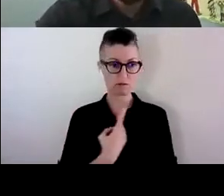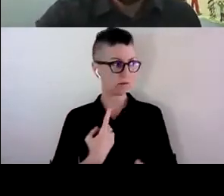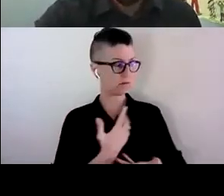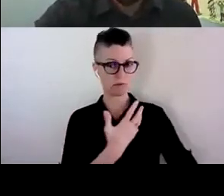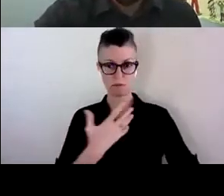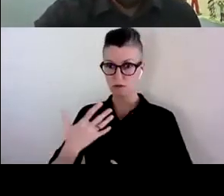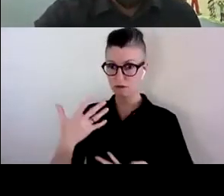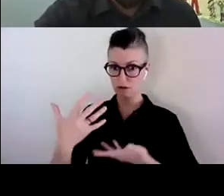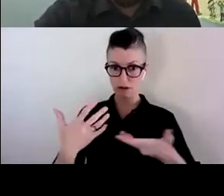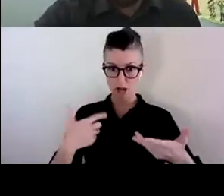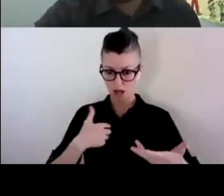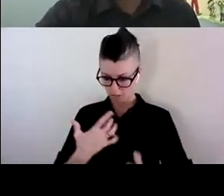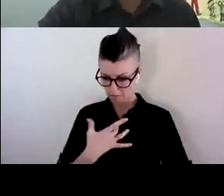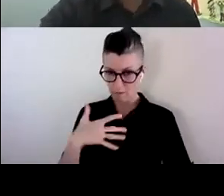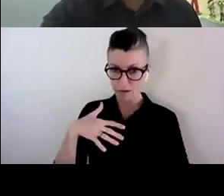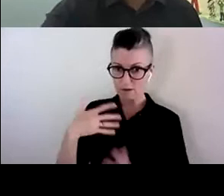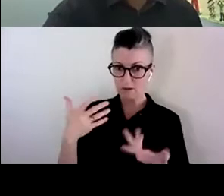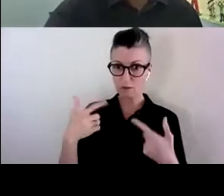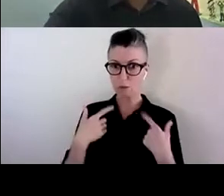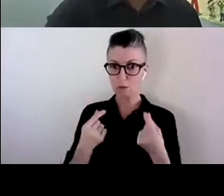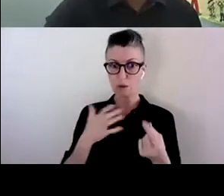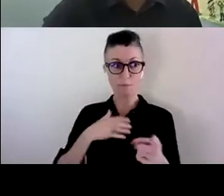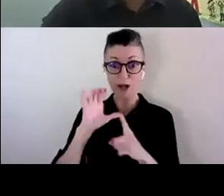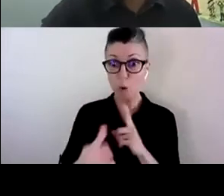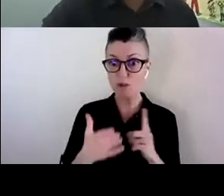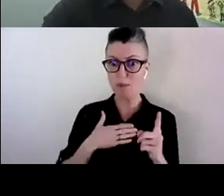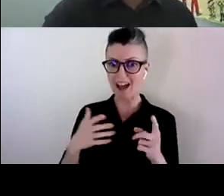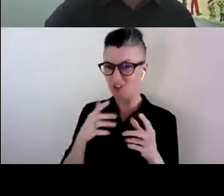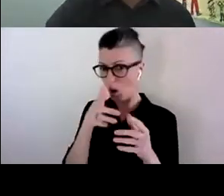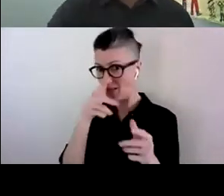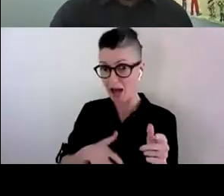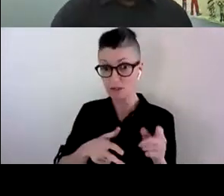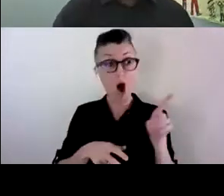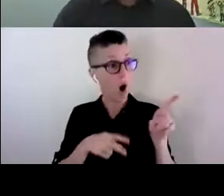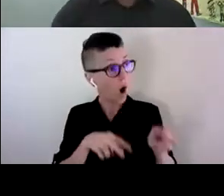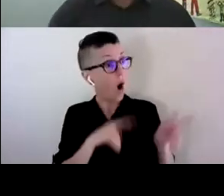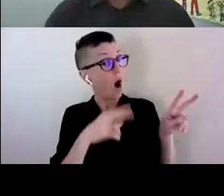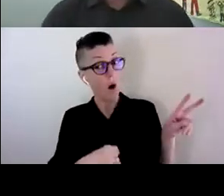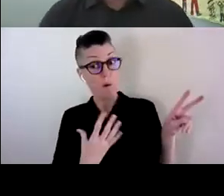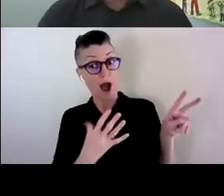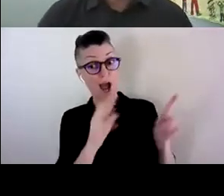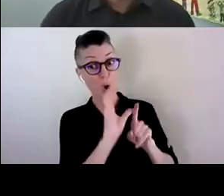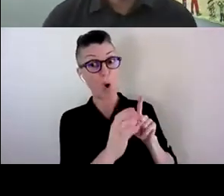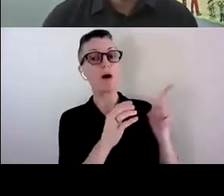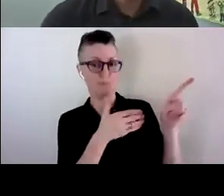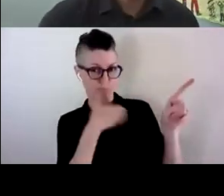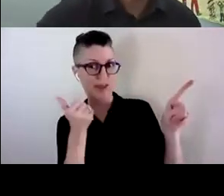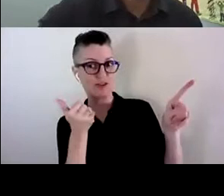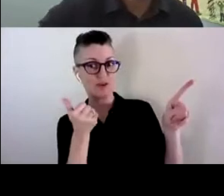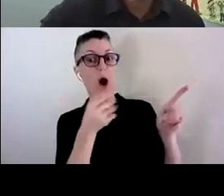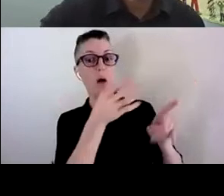own with what white people tell us is better, putting us in a very vulnerable position to accept white